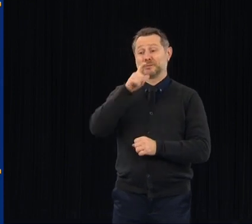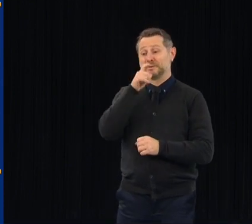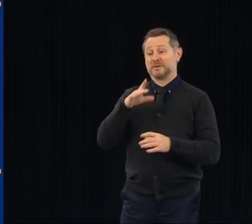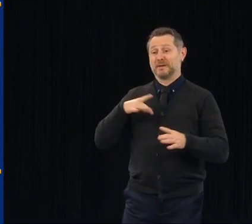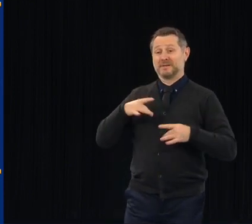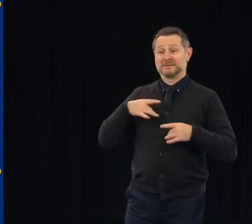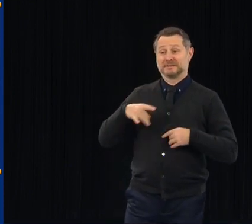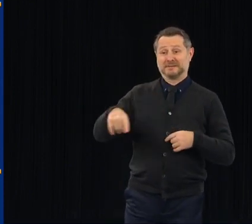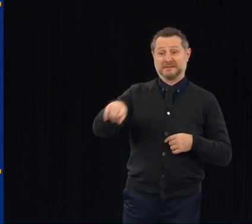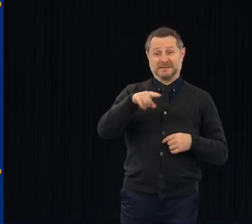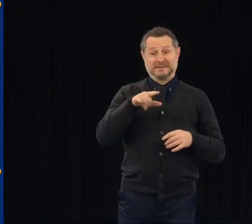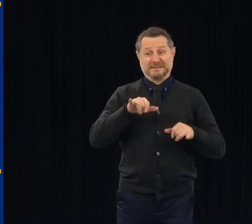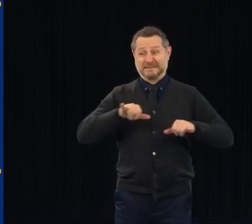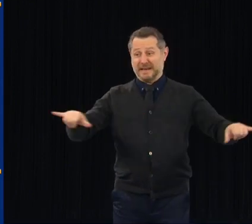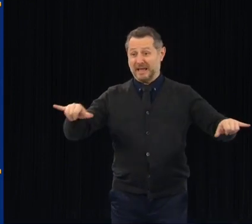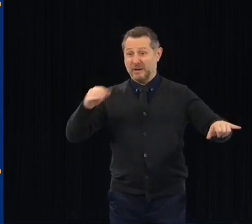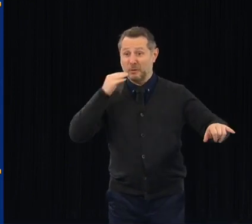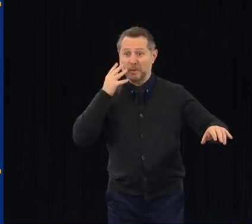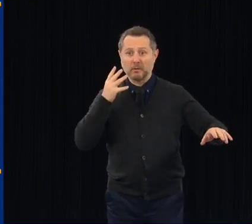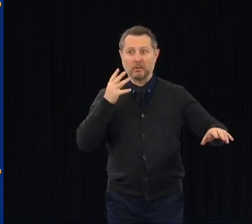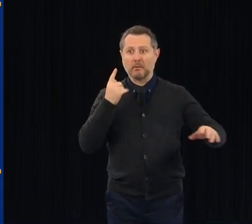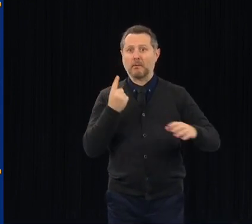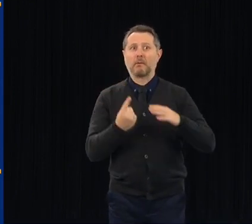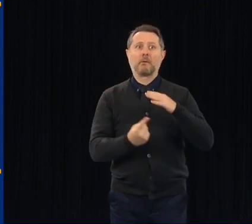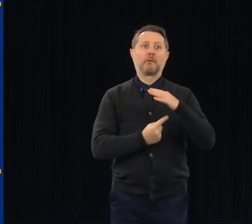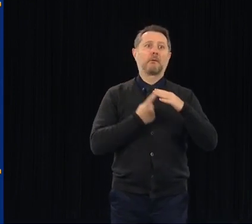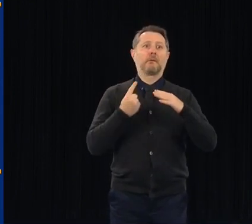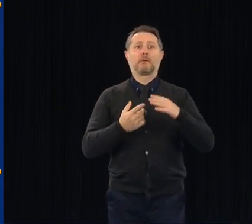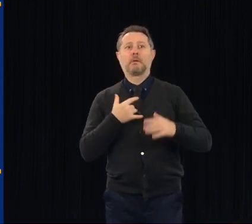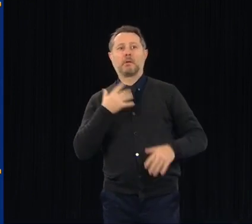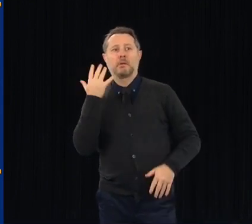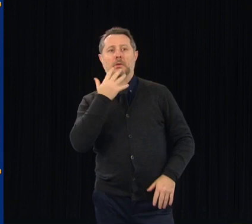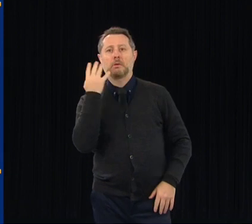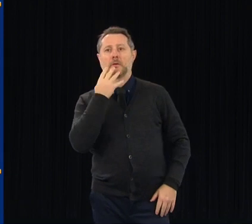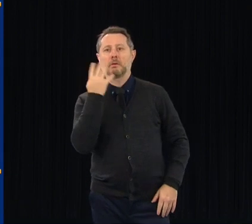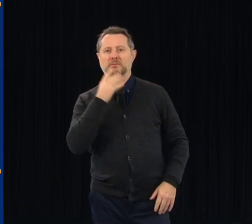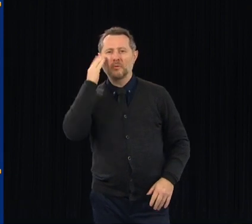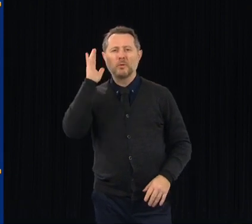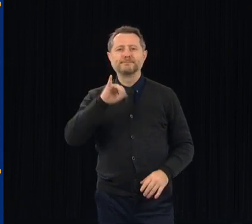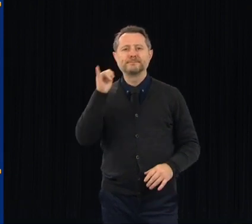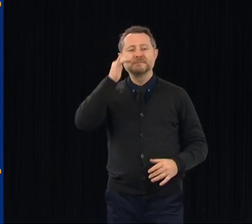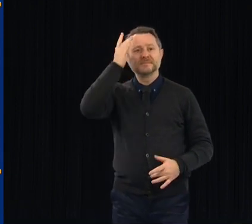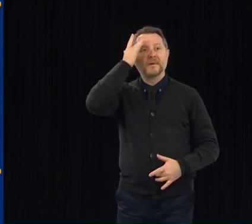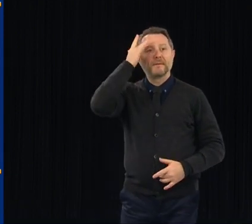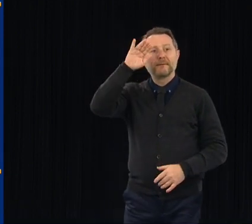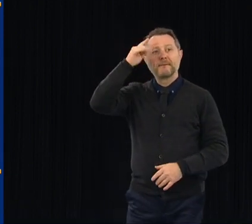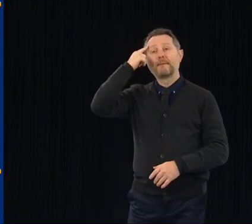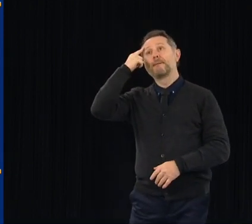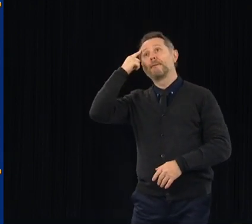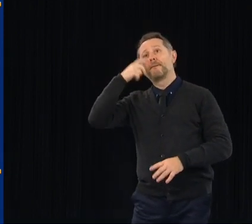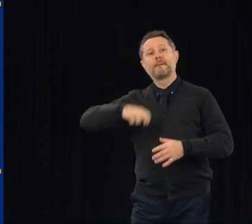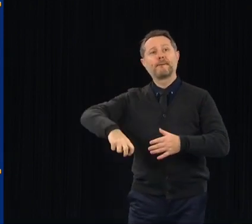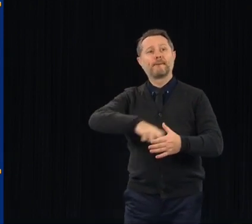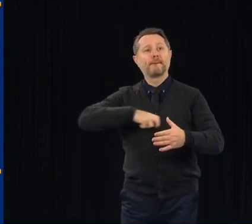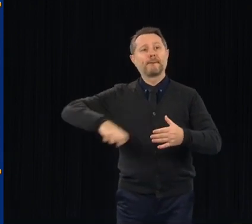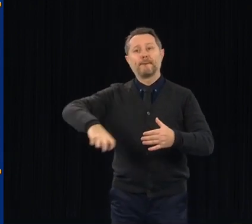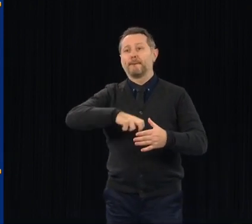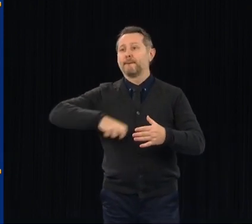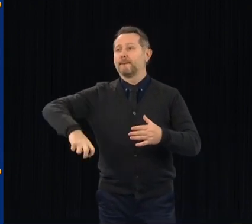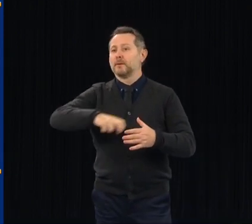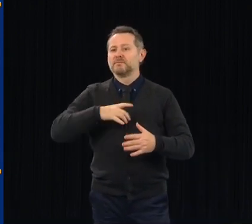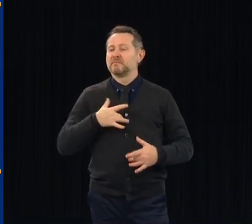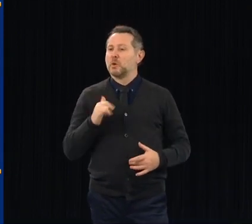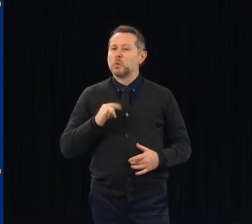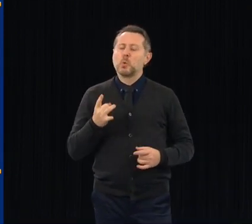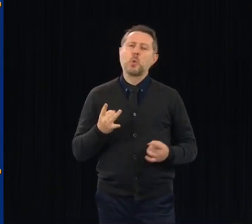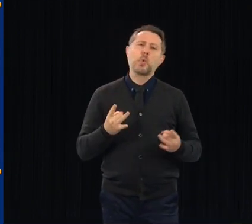It is cabin fever. It is a real situation, not medically diagnosed. I asked Dr. Zucker, there's